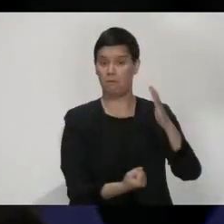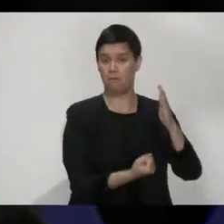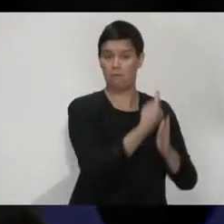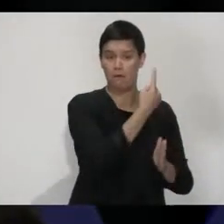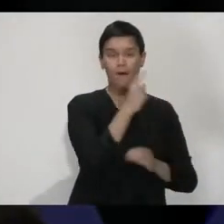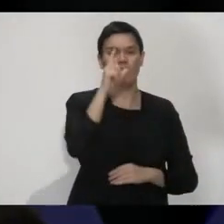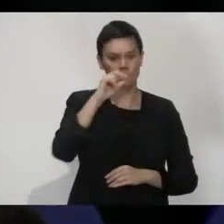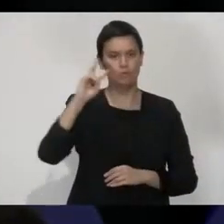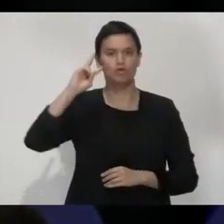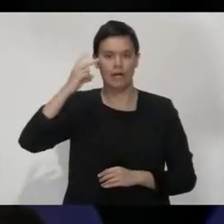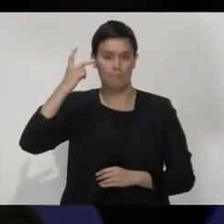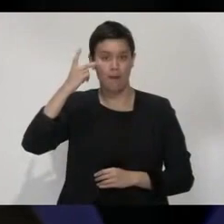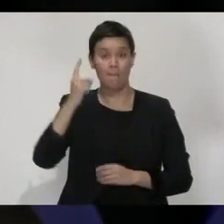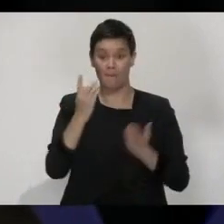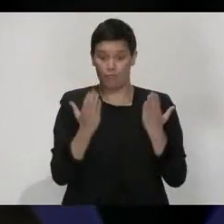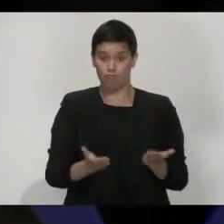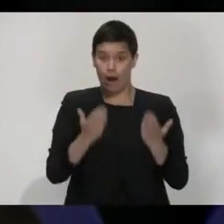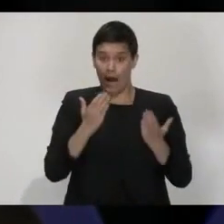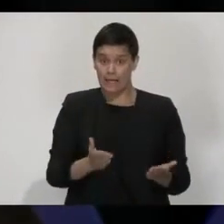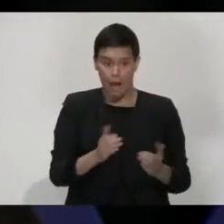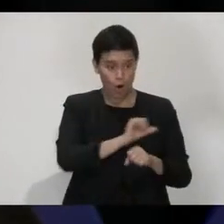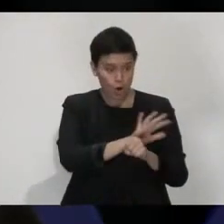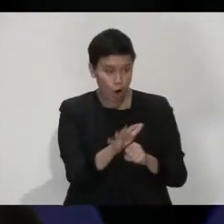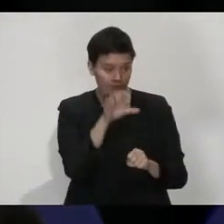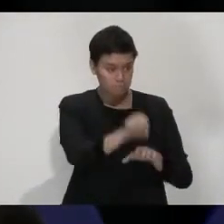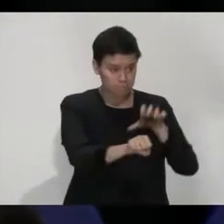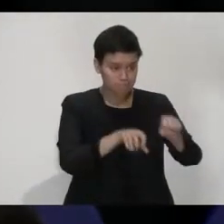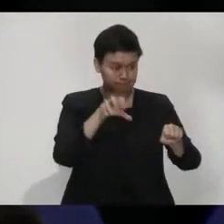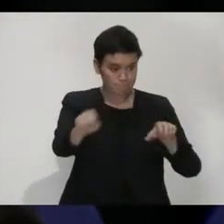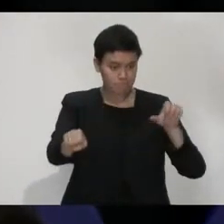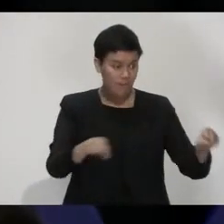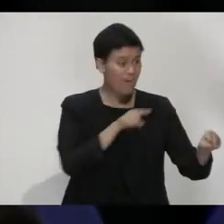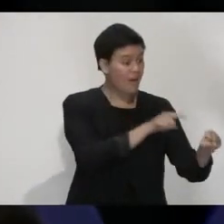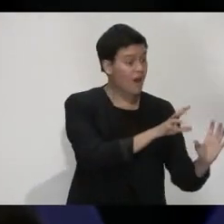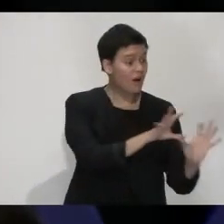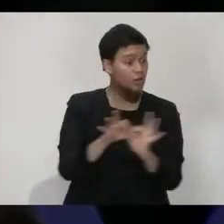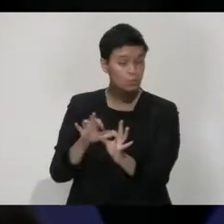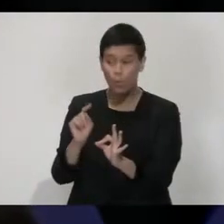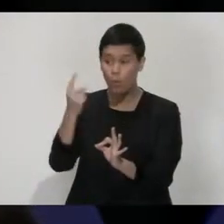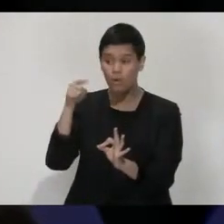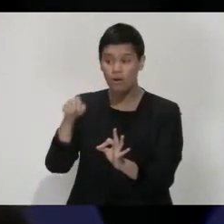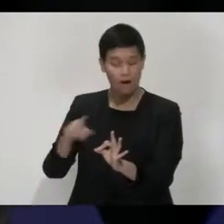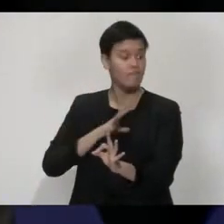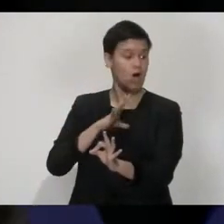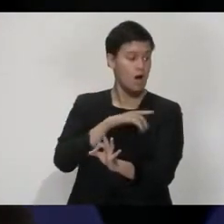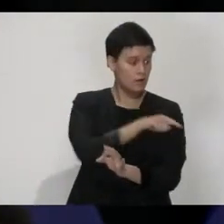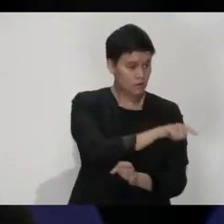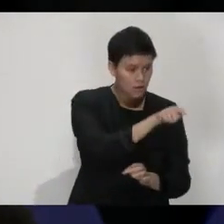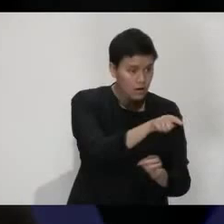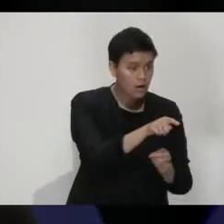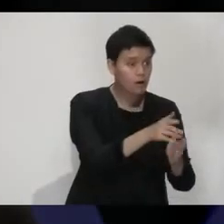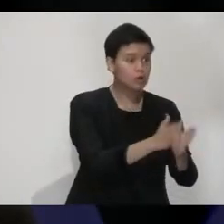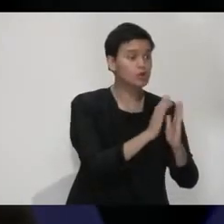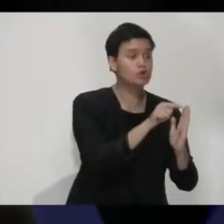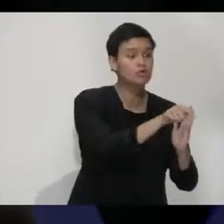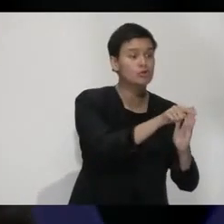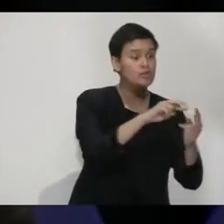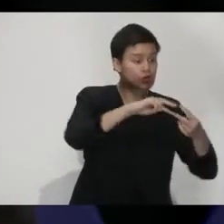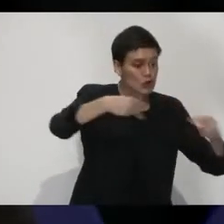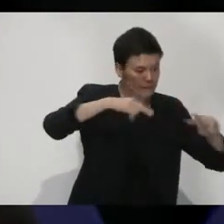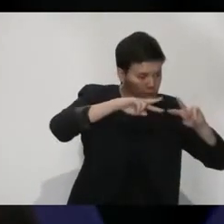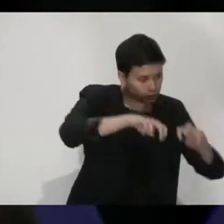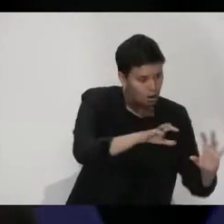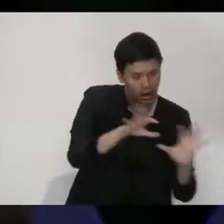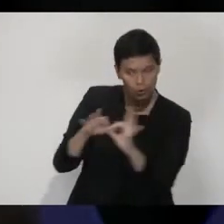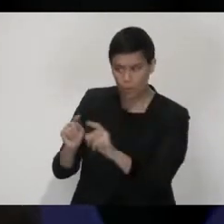original cluster. We've got the ability now using genomic sequencing to be able to see back further into cases. So even